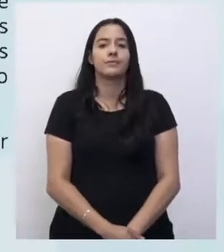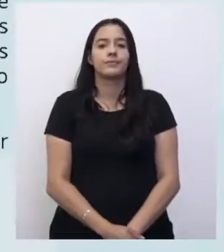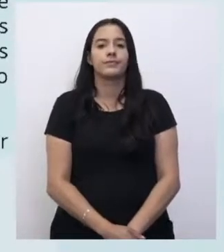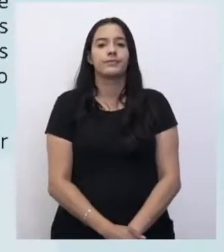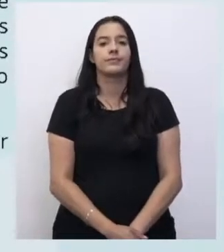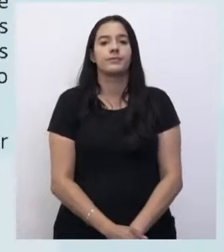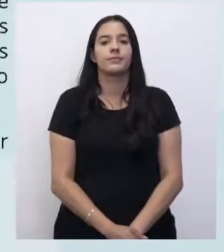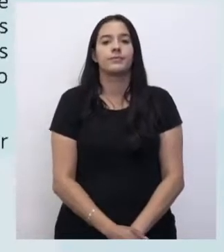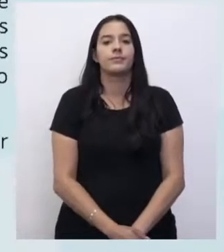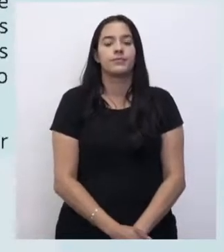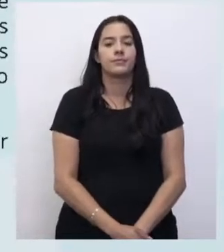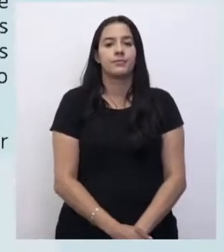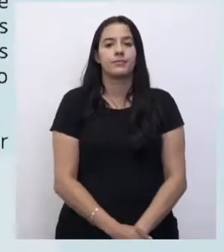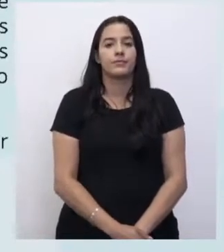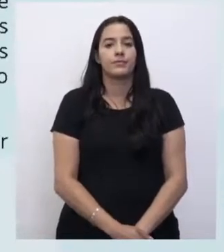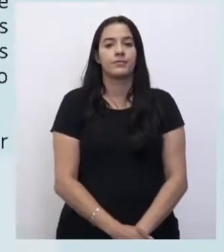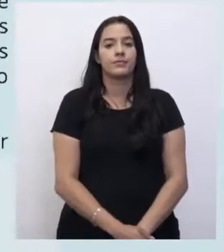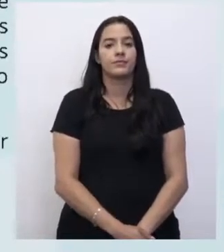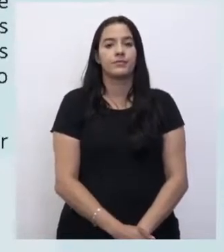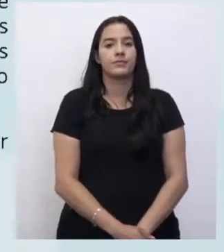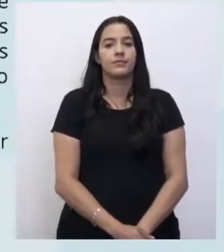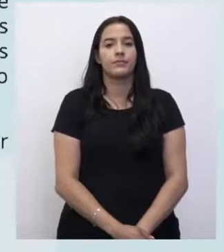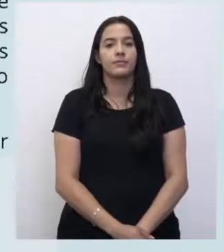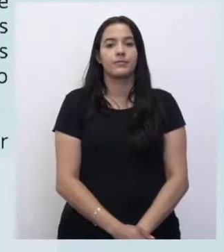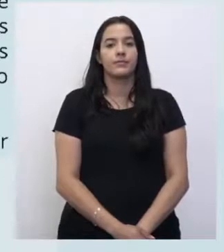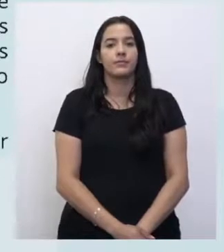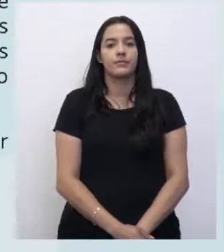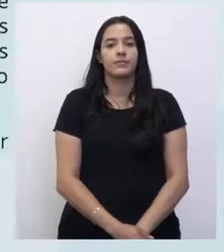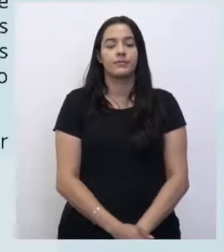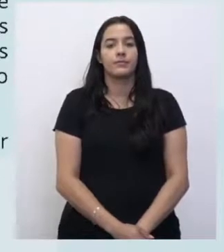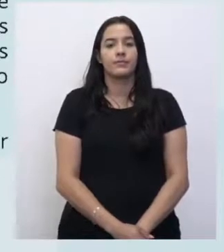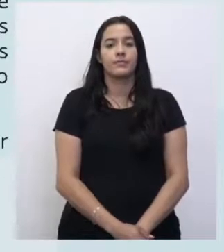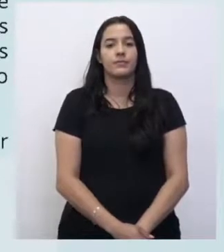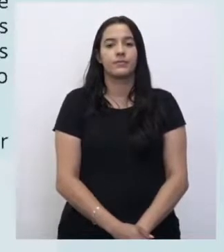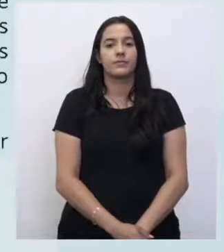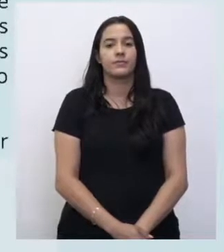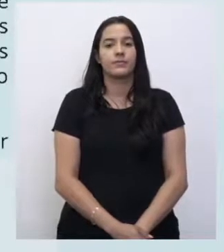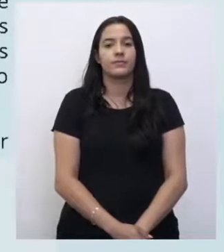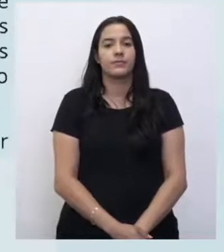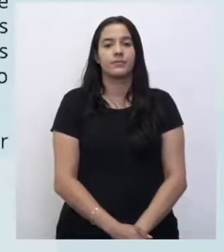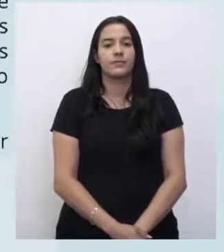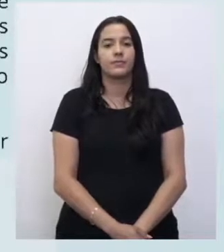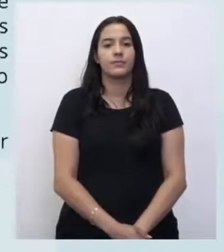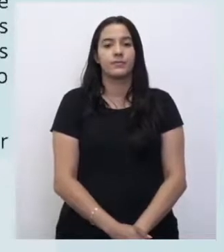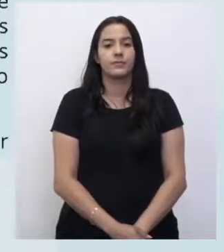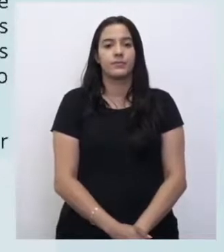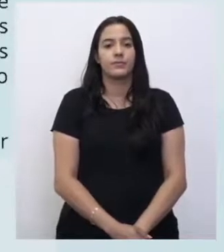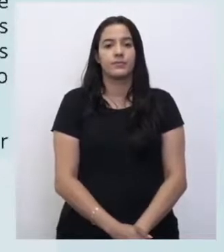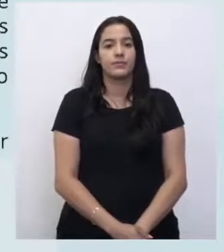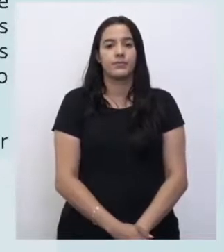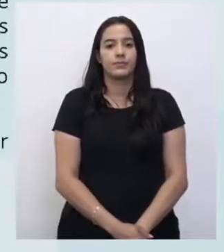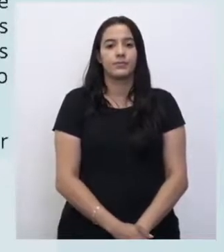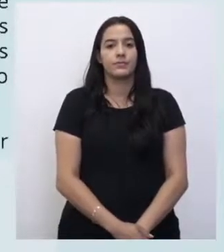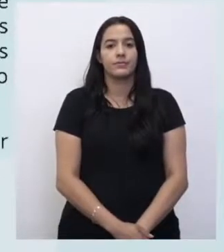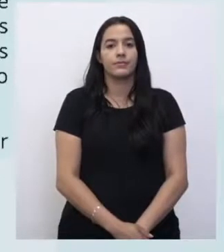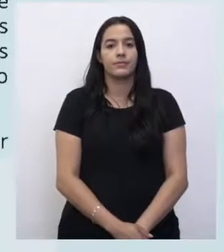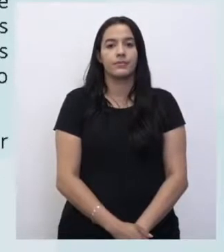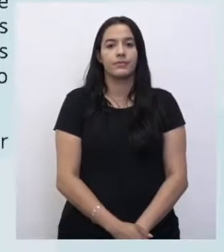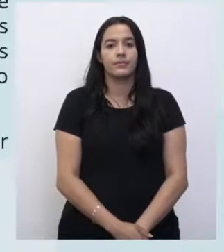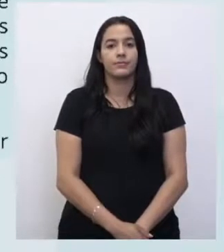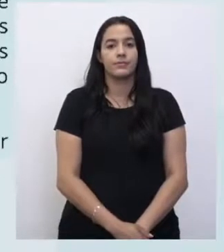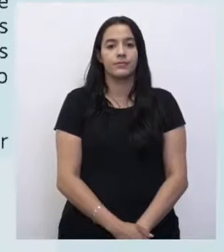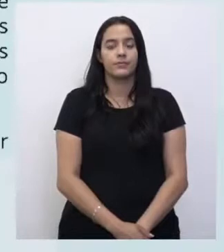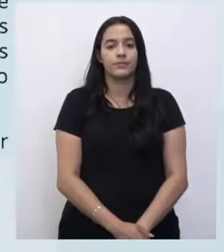every day can pollute the air. Compounds inside carpets, paints, building materials,